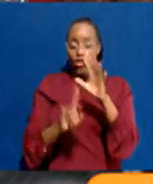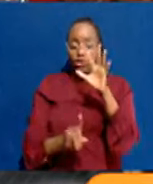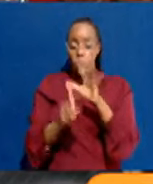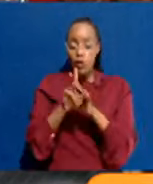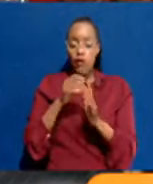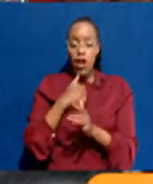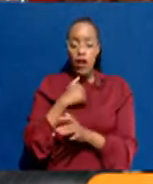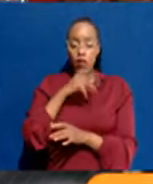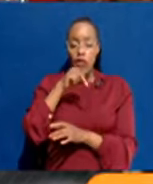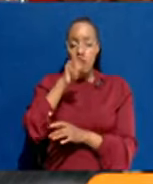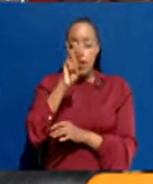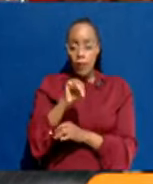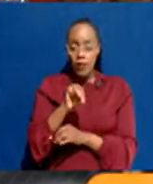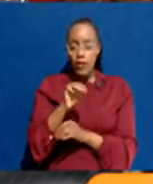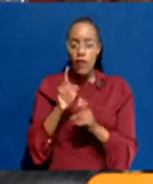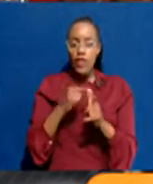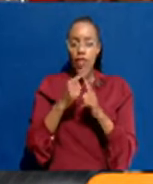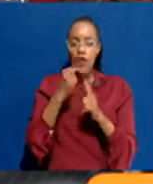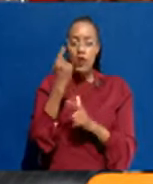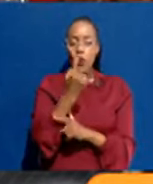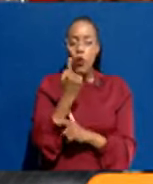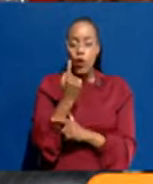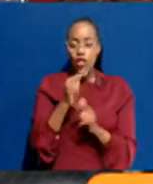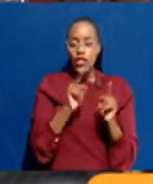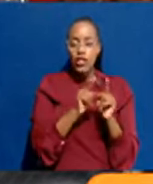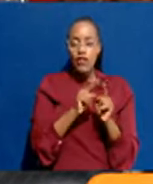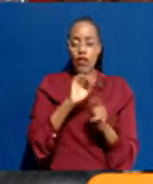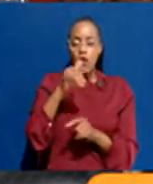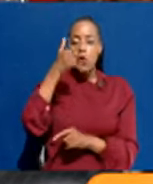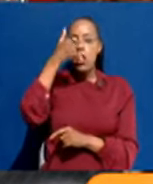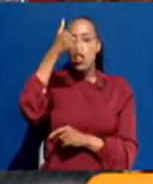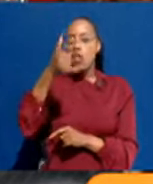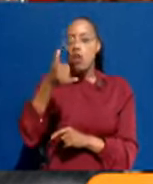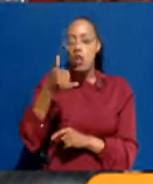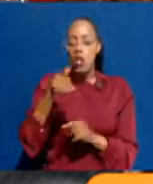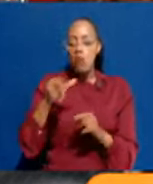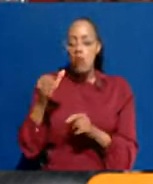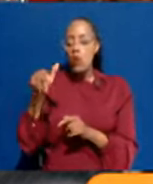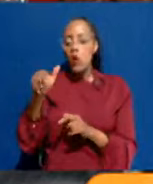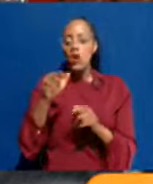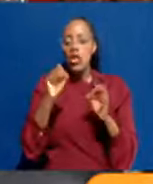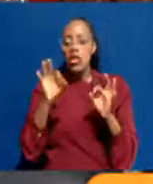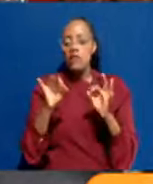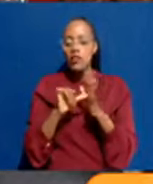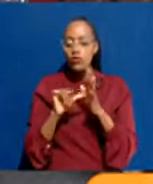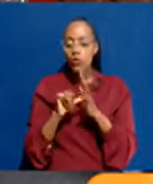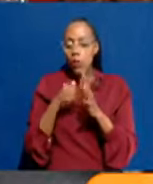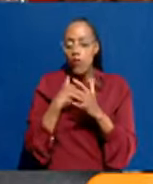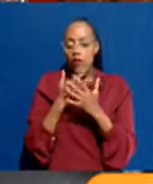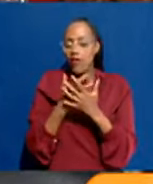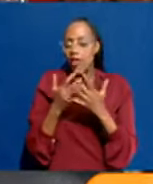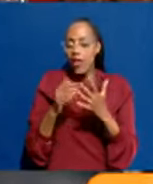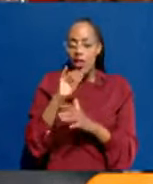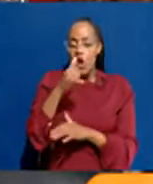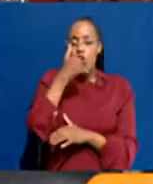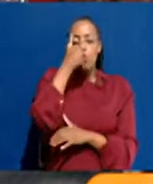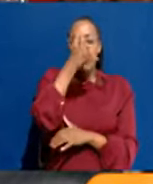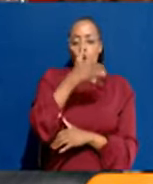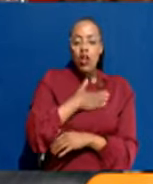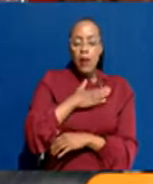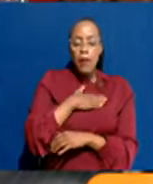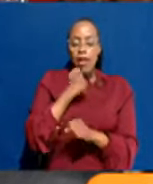prime minister, I would just go across or call. Any time he has an issue, he called me and what